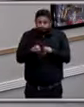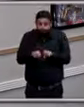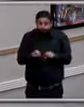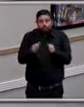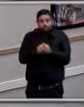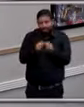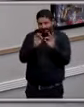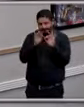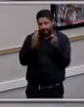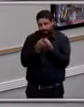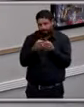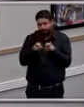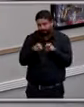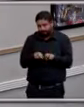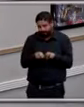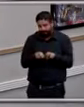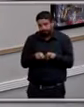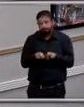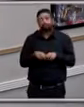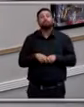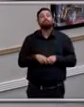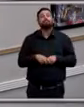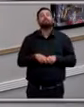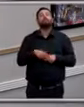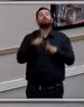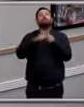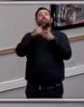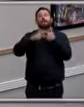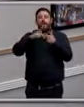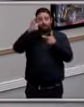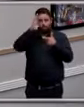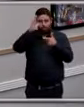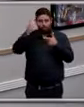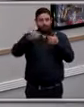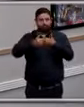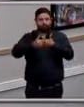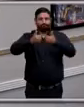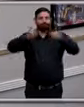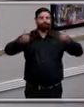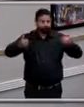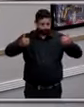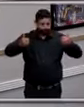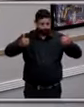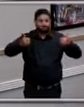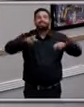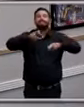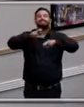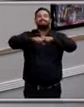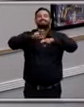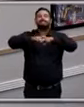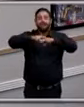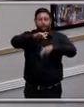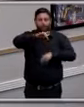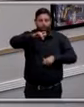another family member, and then you will be separated and have seats in between